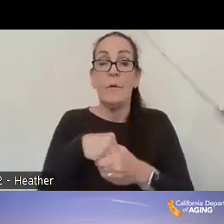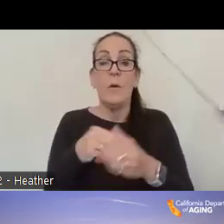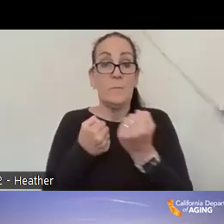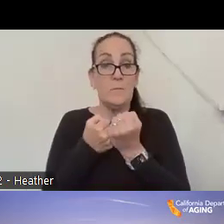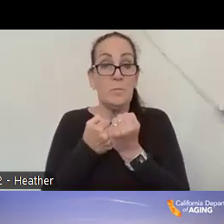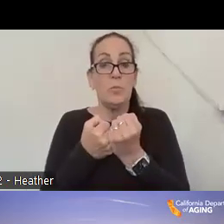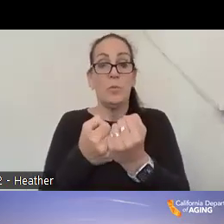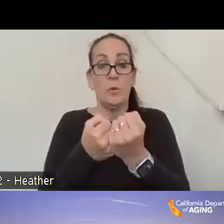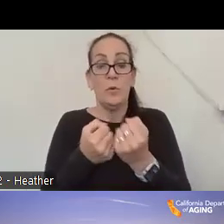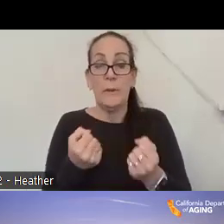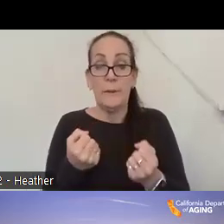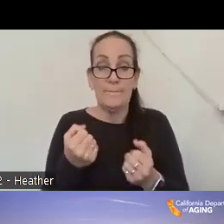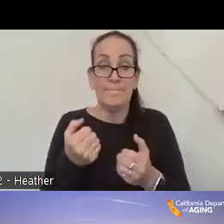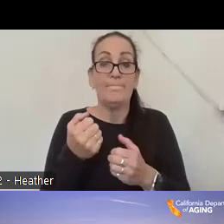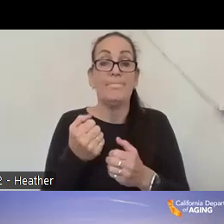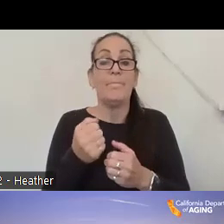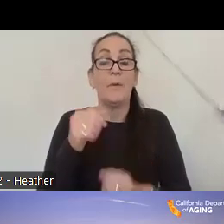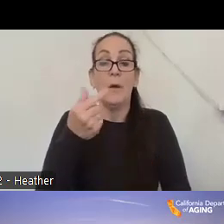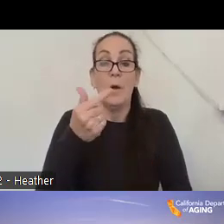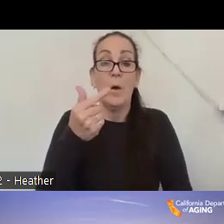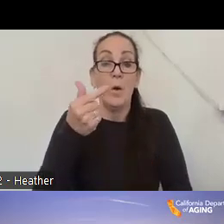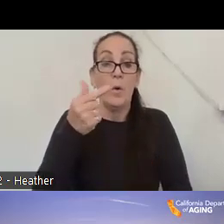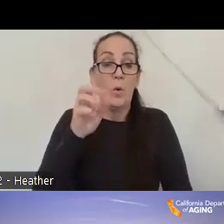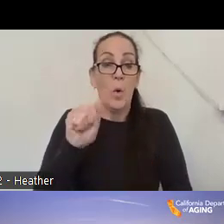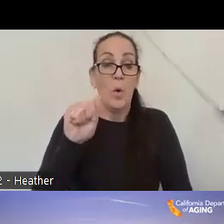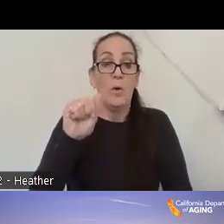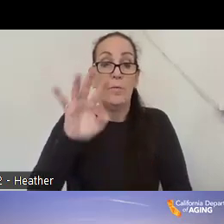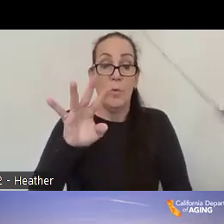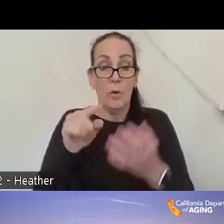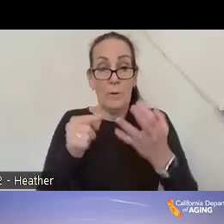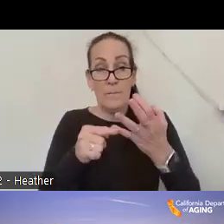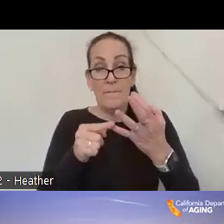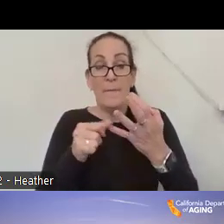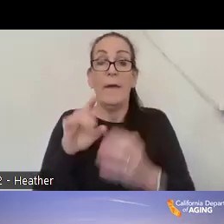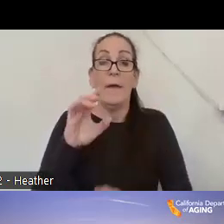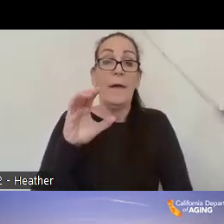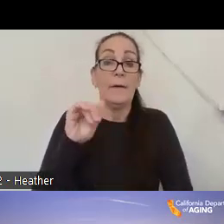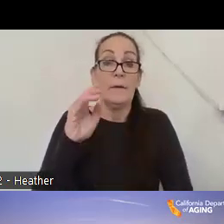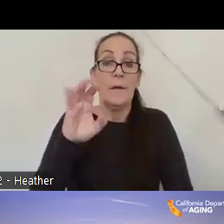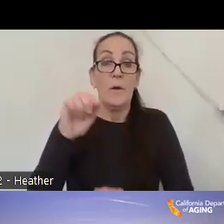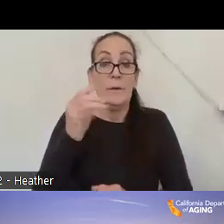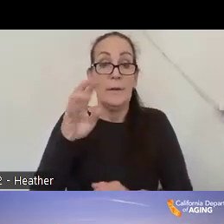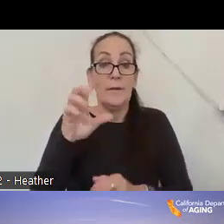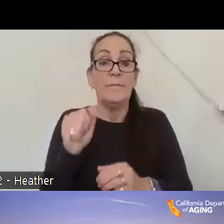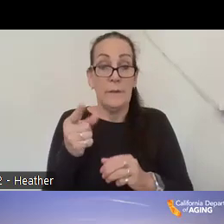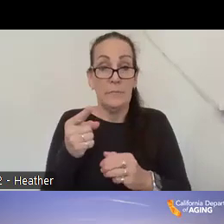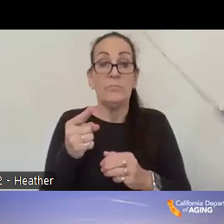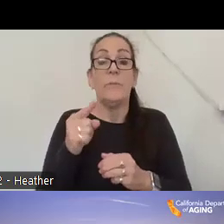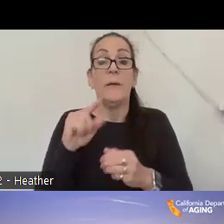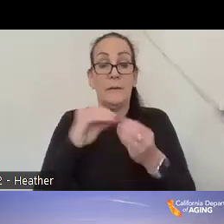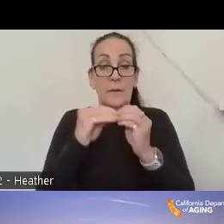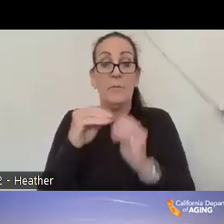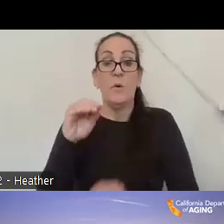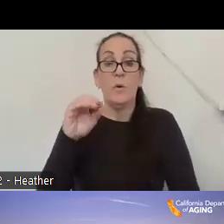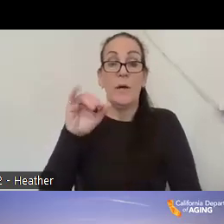4, the caregiving that works, with Initiative 69, which is to launch CalCares, and Initiative 70,